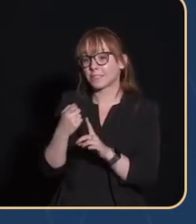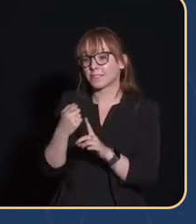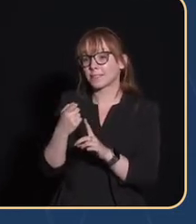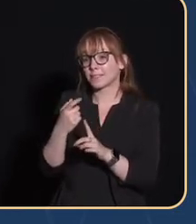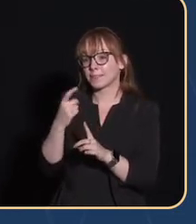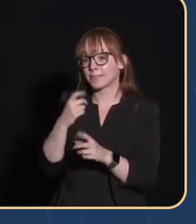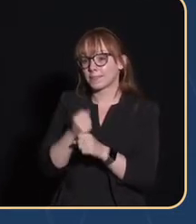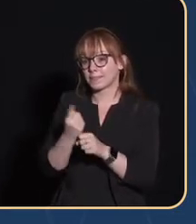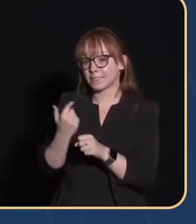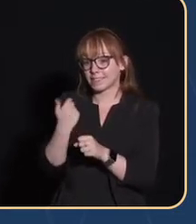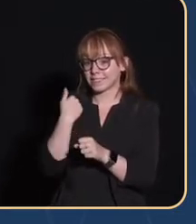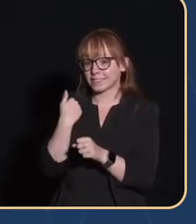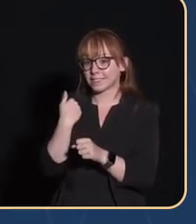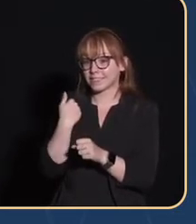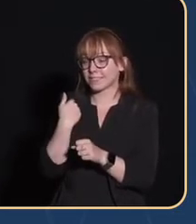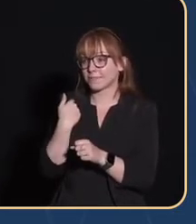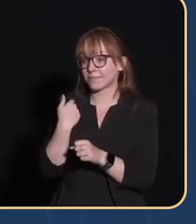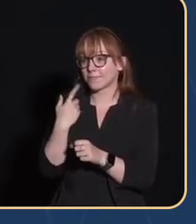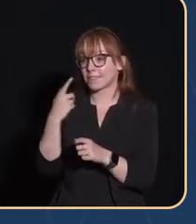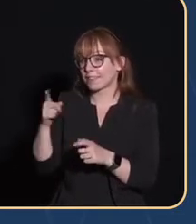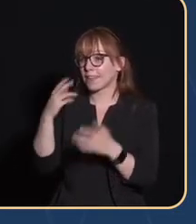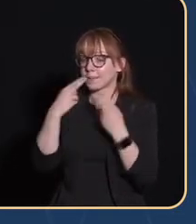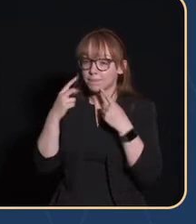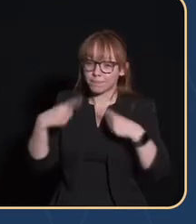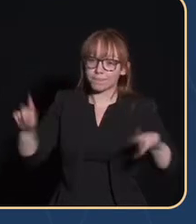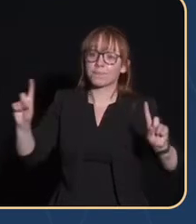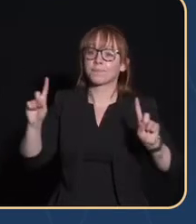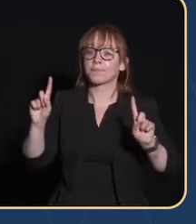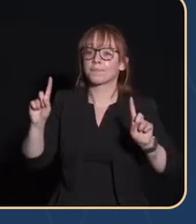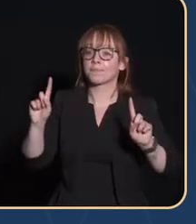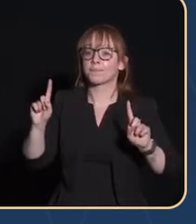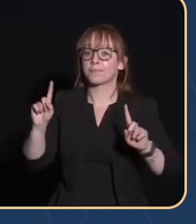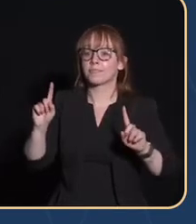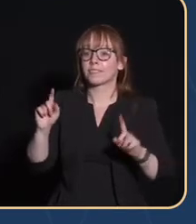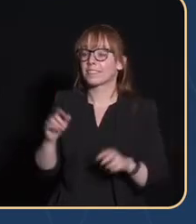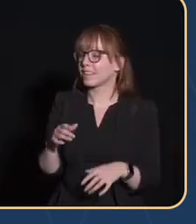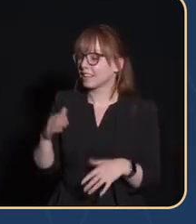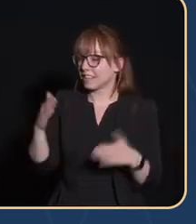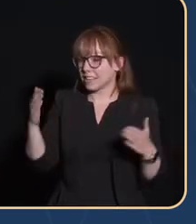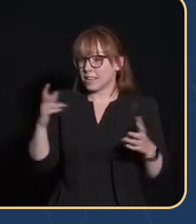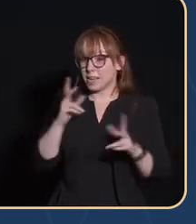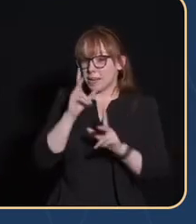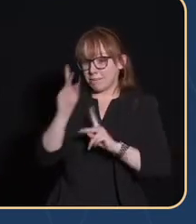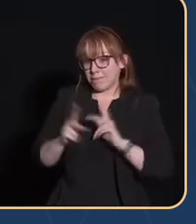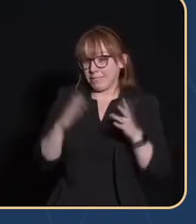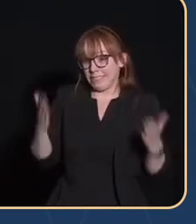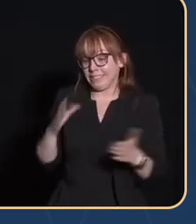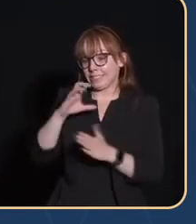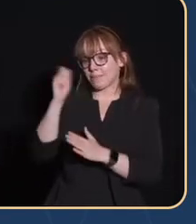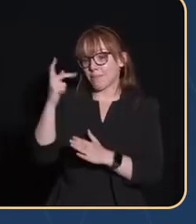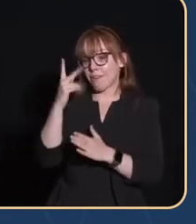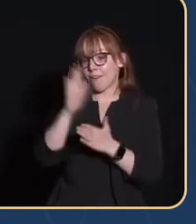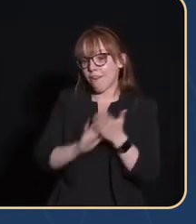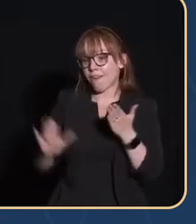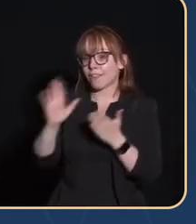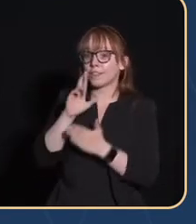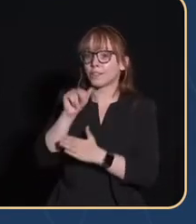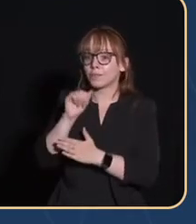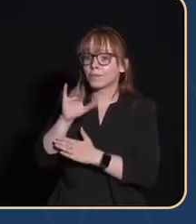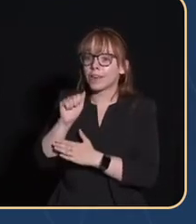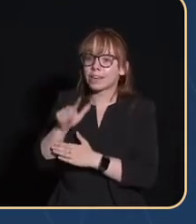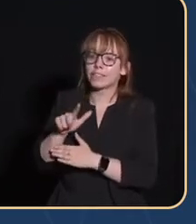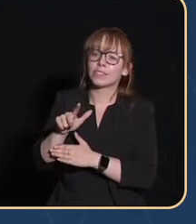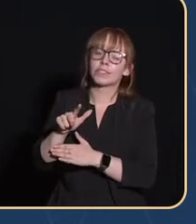Speaking of perseverance, the faculty, staff, and students at St. Paul College have all navigated a tumultuous year. The racial and